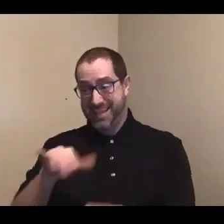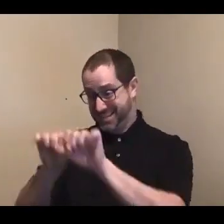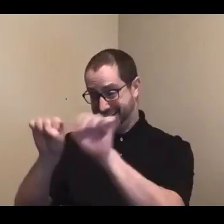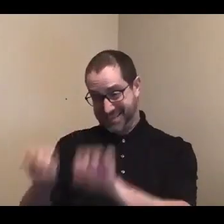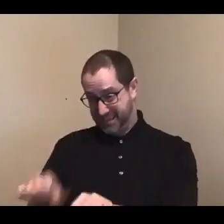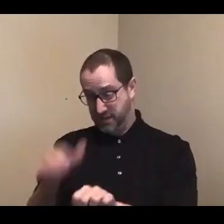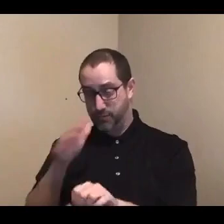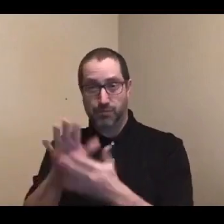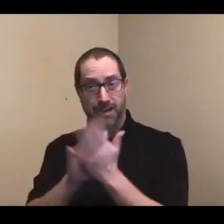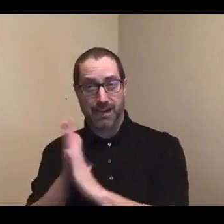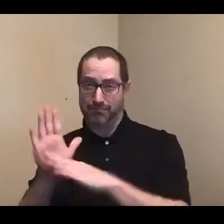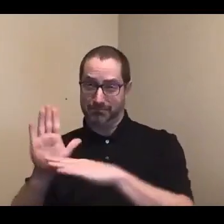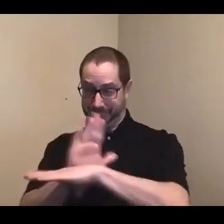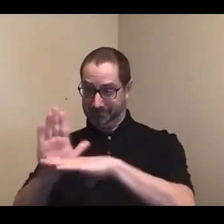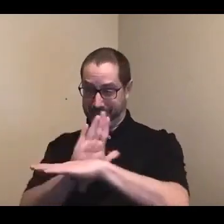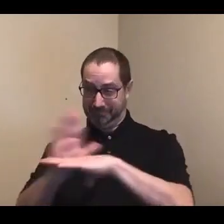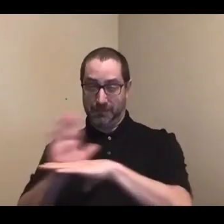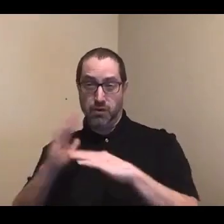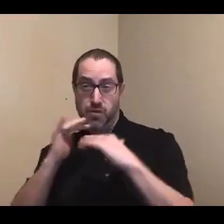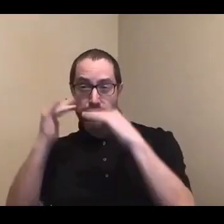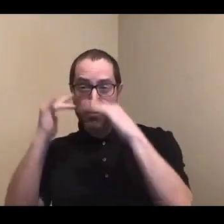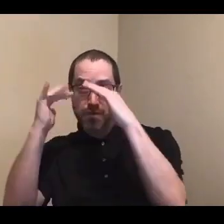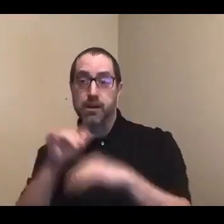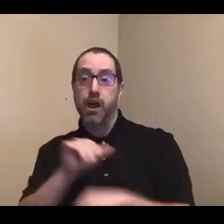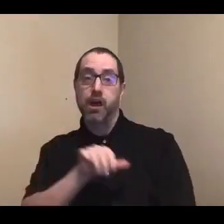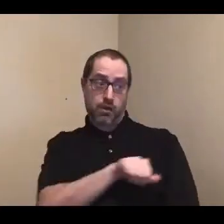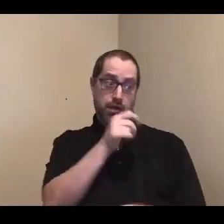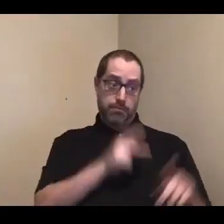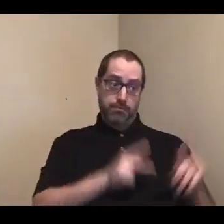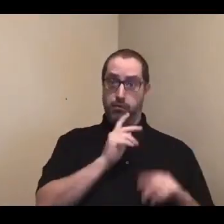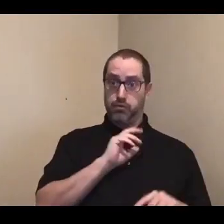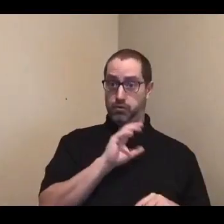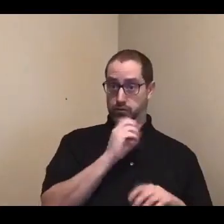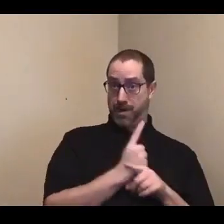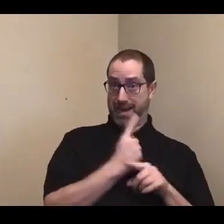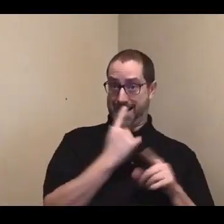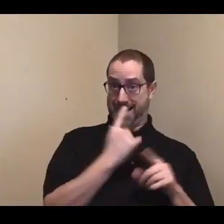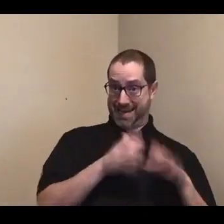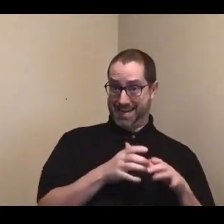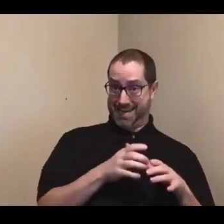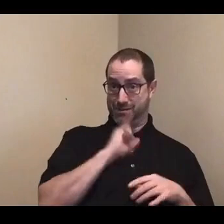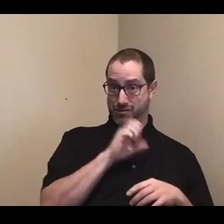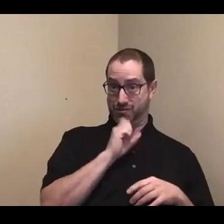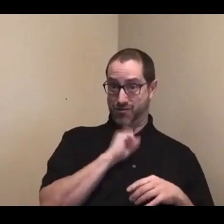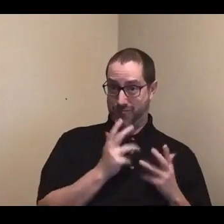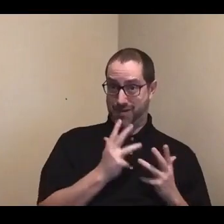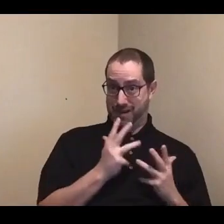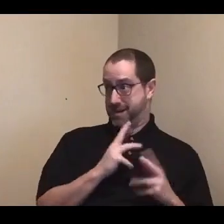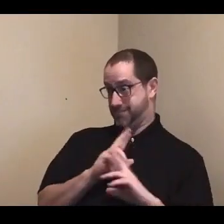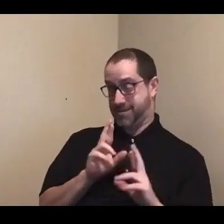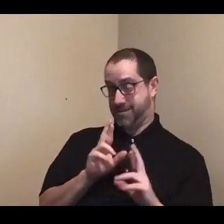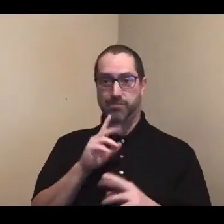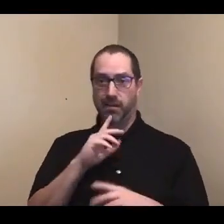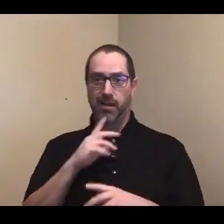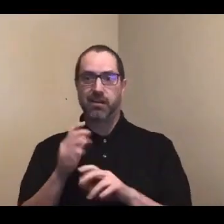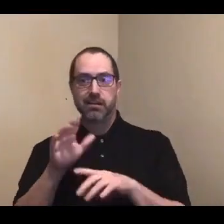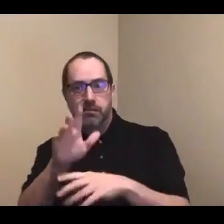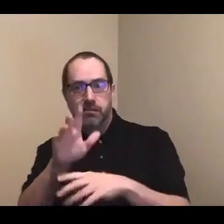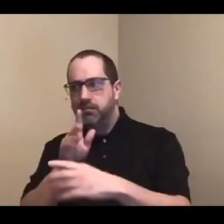down the bookings for seniors who are eligible to book. When the system goes live tomorrow, there will